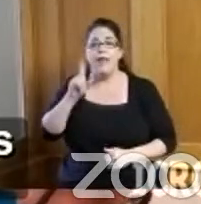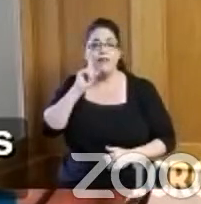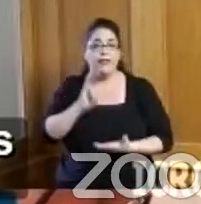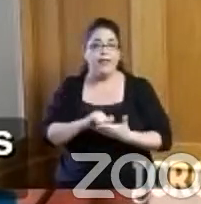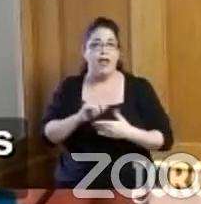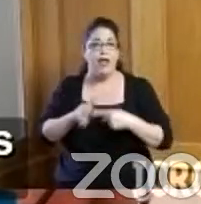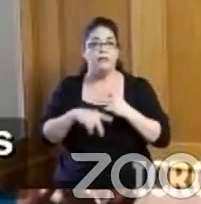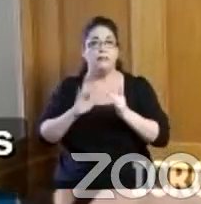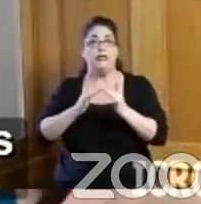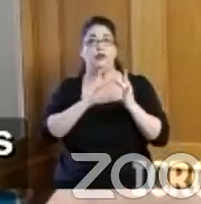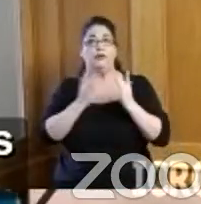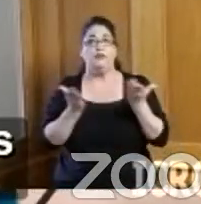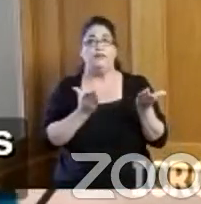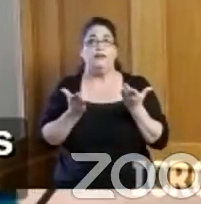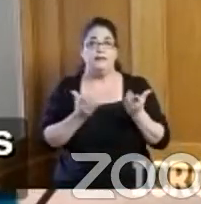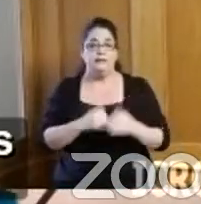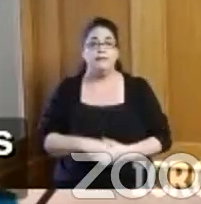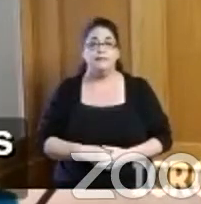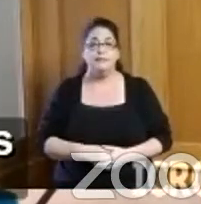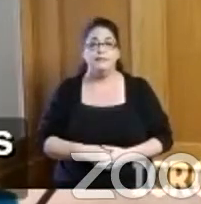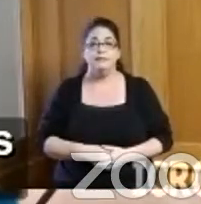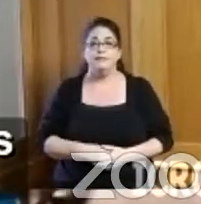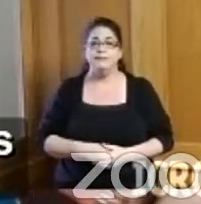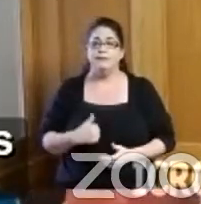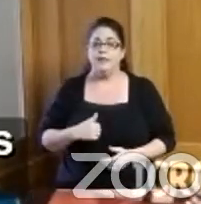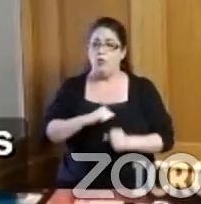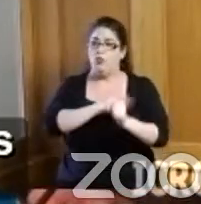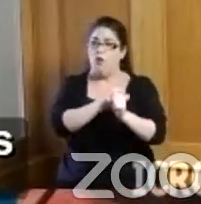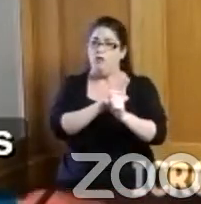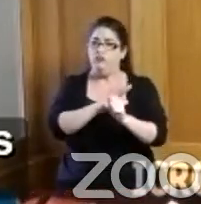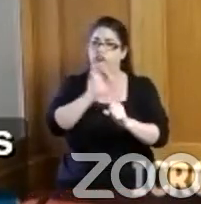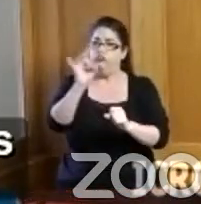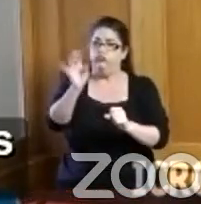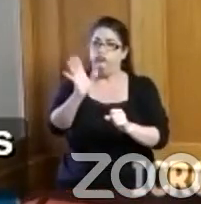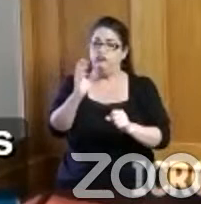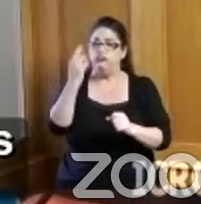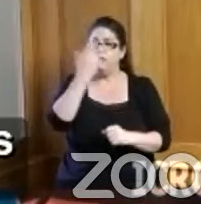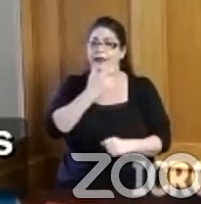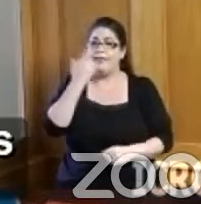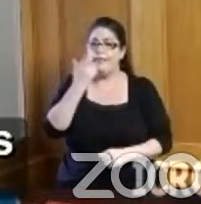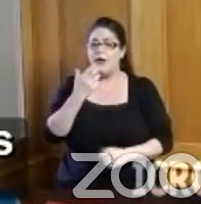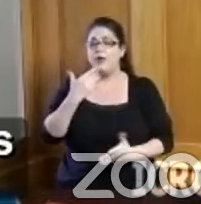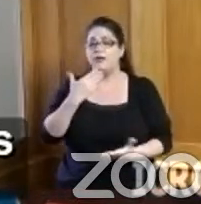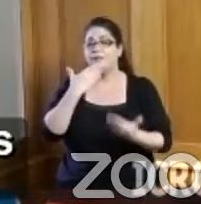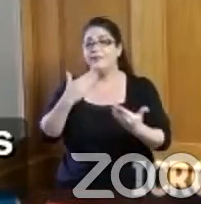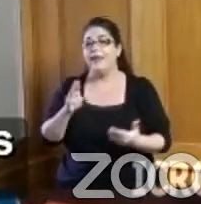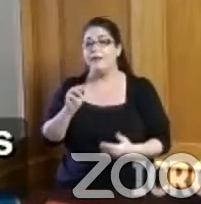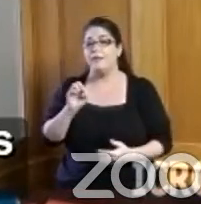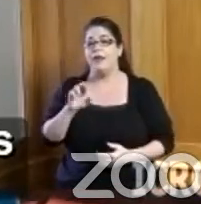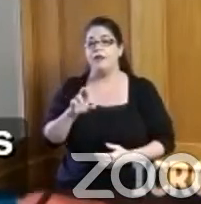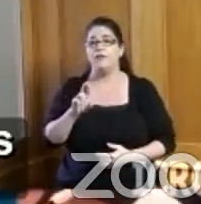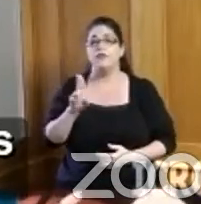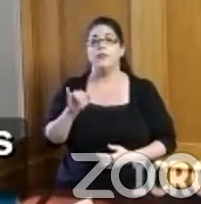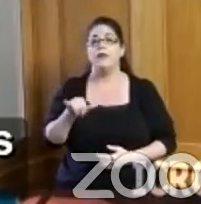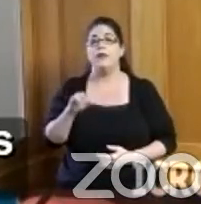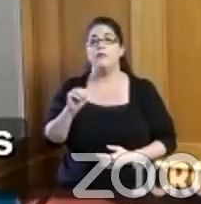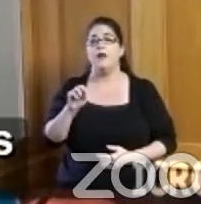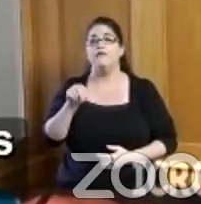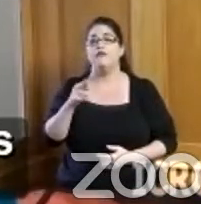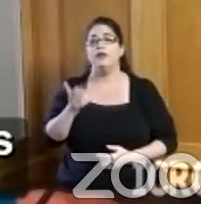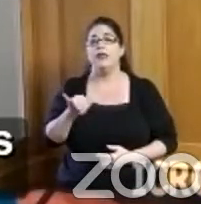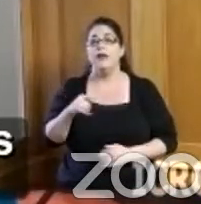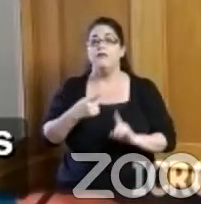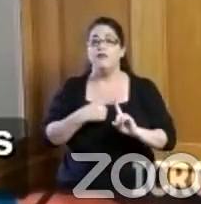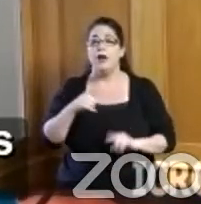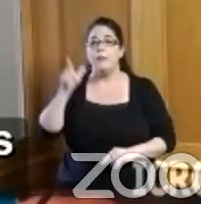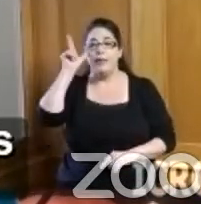COVID. And I want to acknowledge that came in a little later. I want to thank them for coming in. We have Mayor Ruby Kinsey Mumphrey from